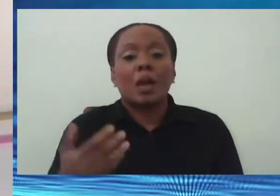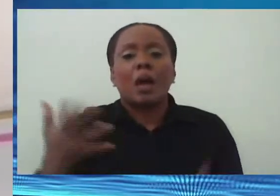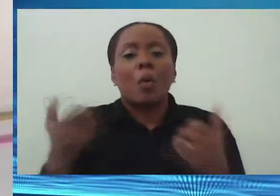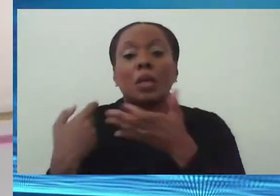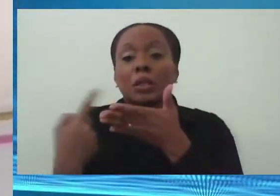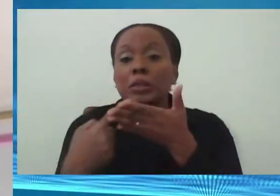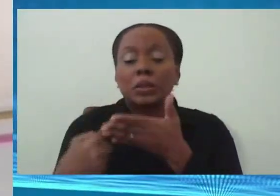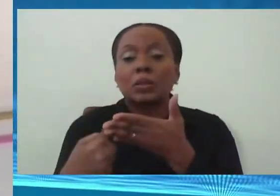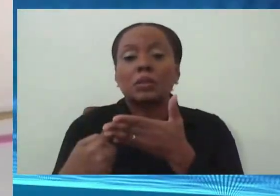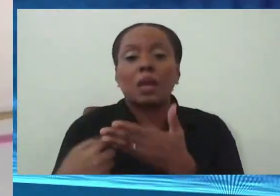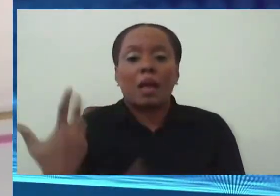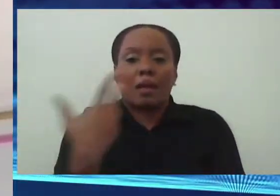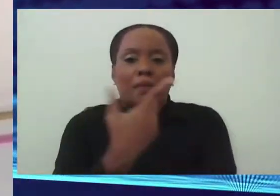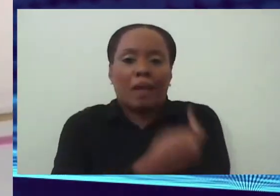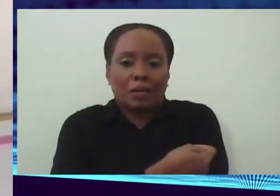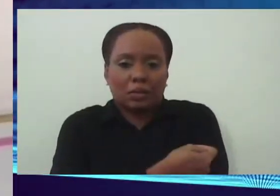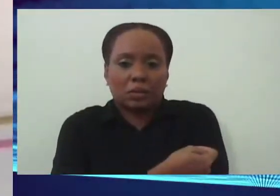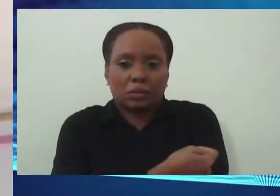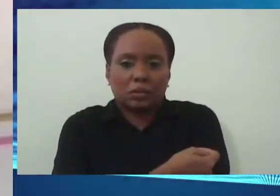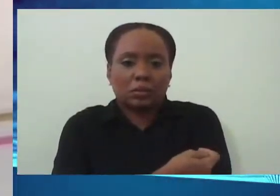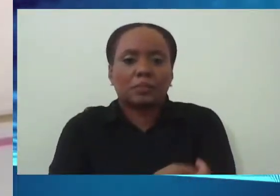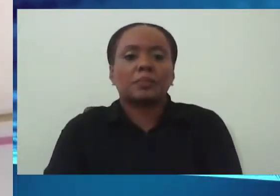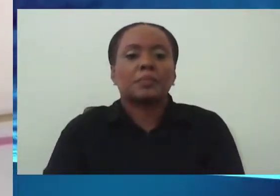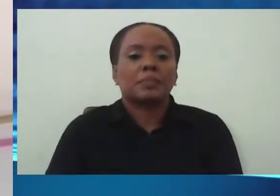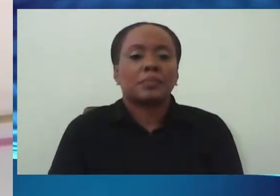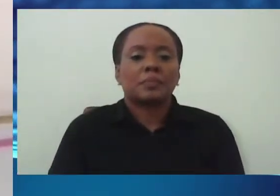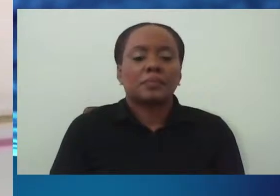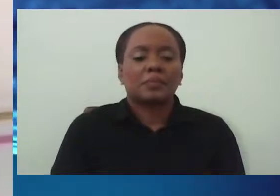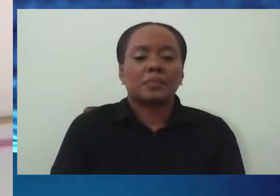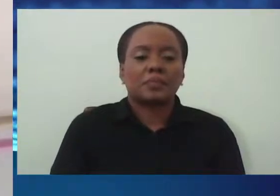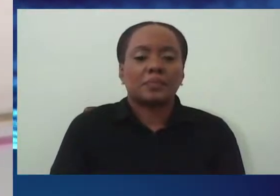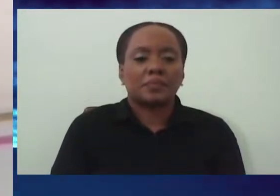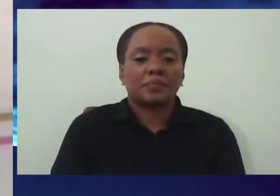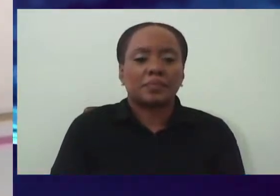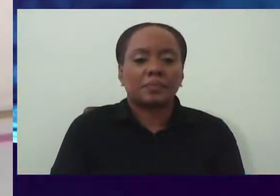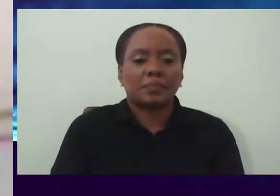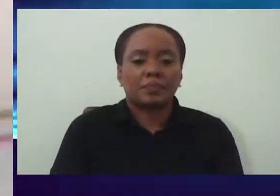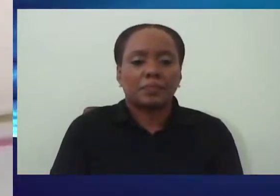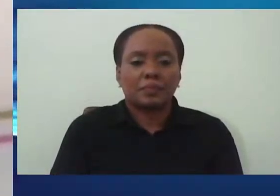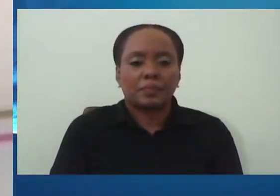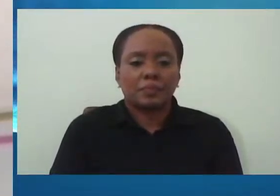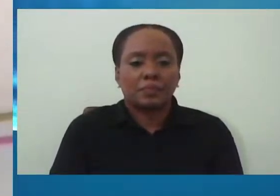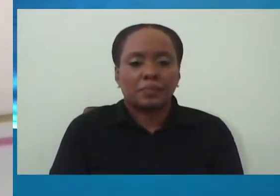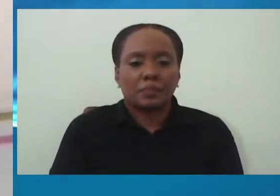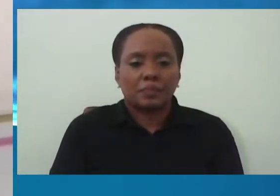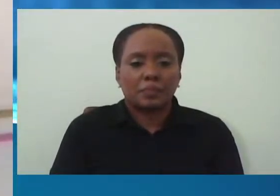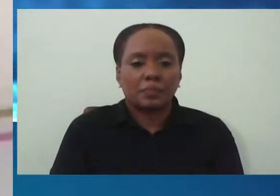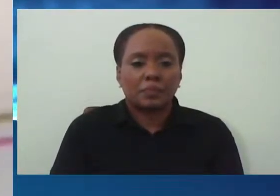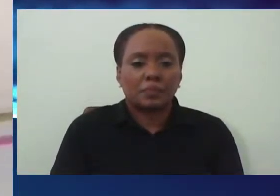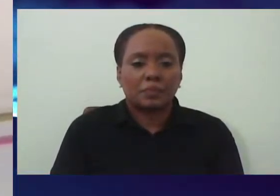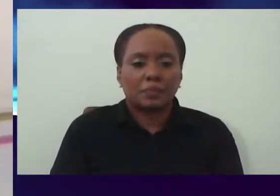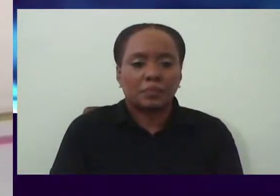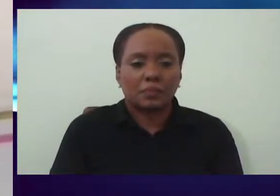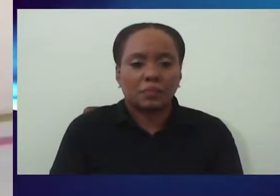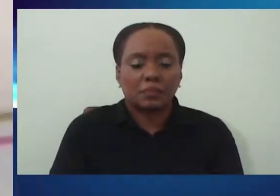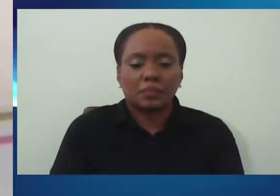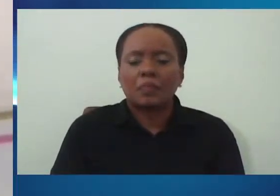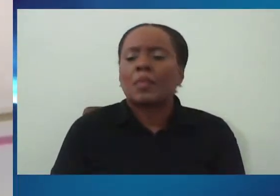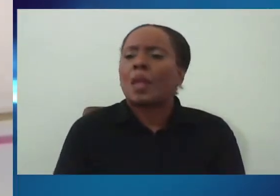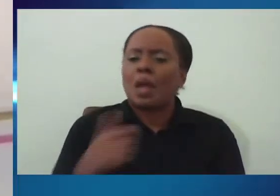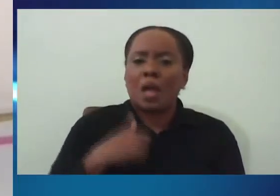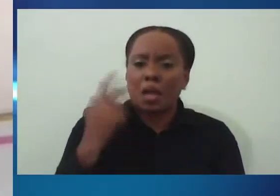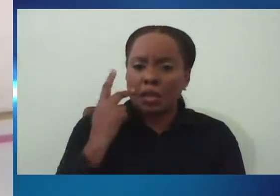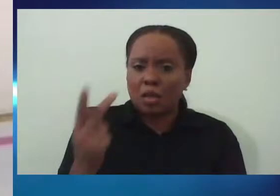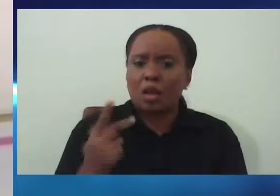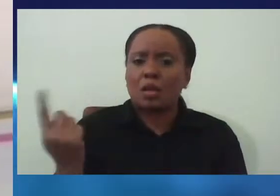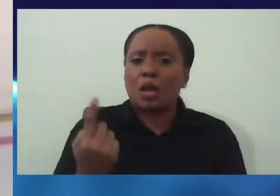was, admittedly, I wrote a very strong text to the person to say, why are you still sending stuff about